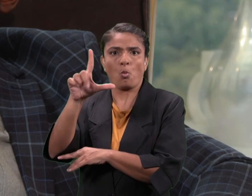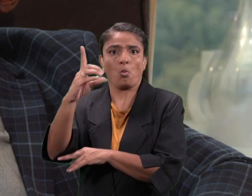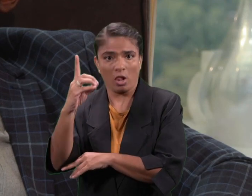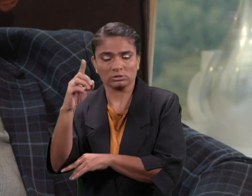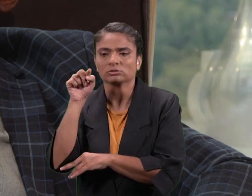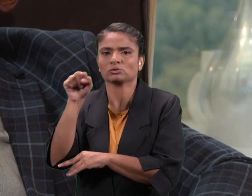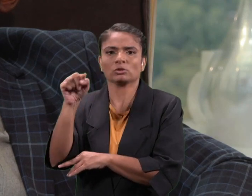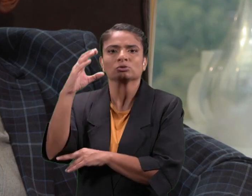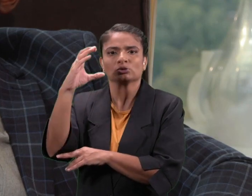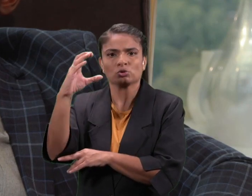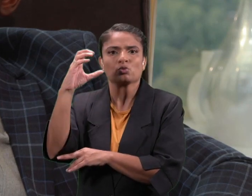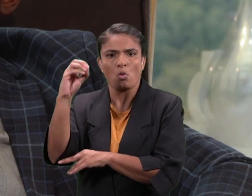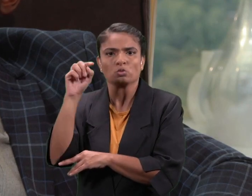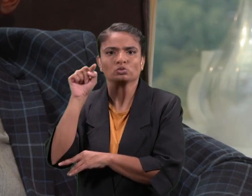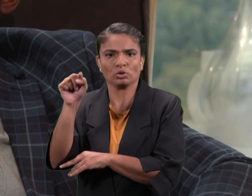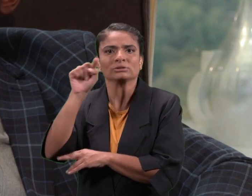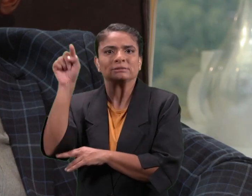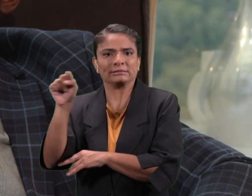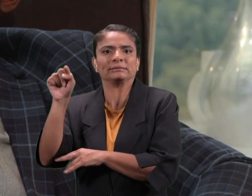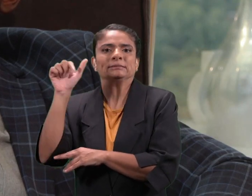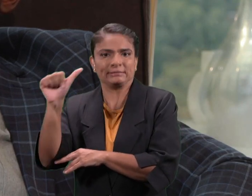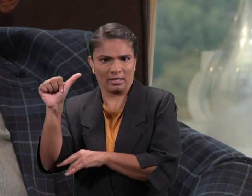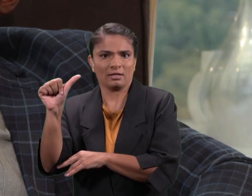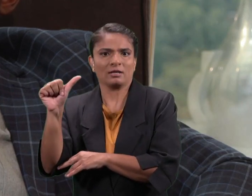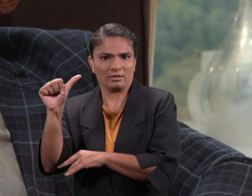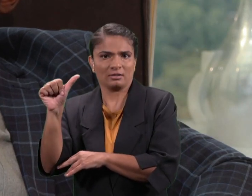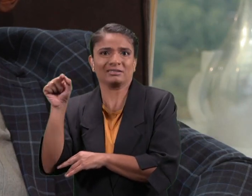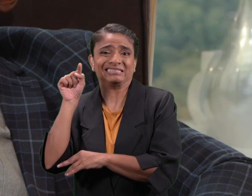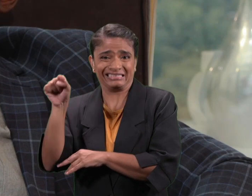www.ahs, A for Apple, H for Honey, S for South,